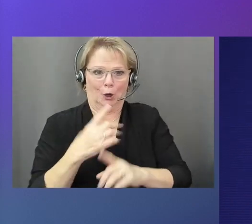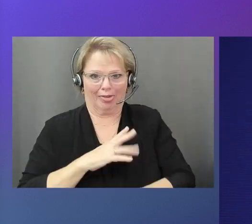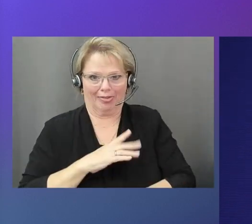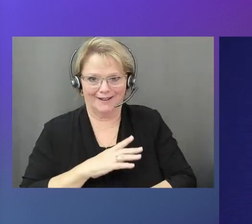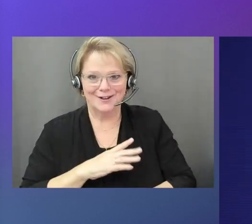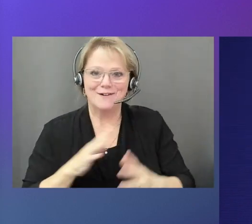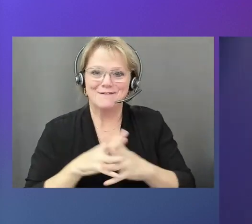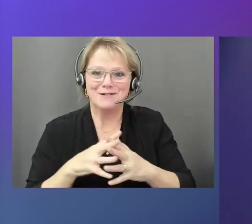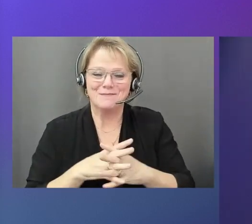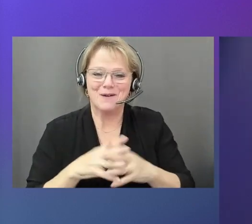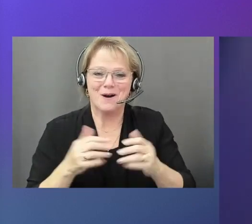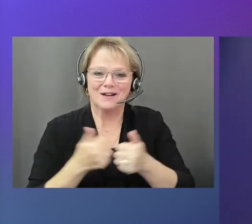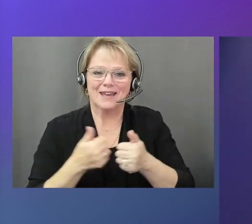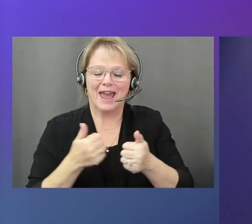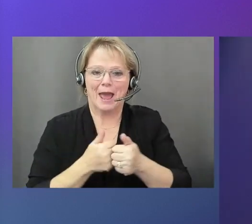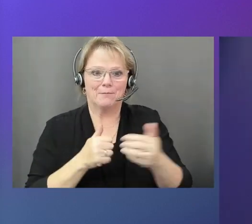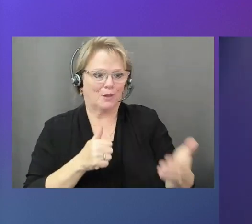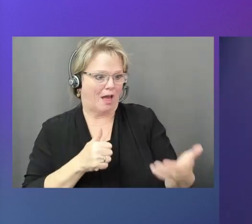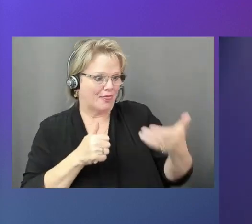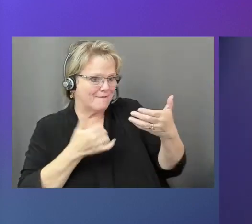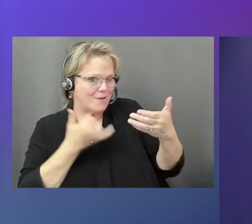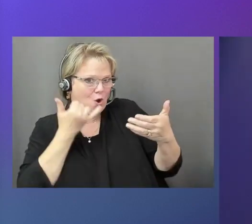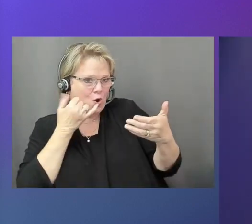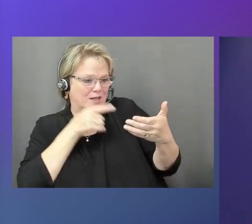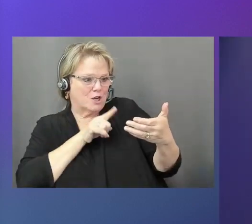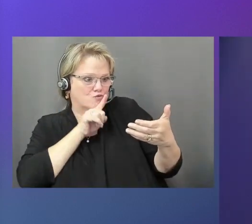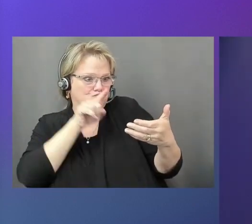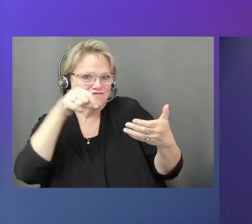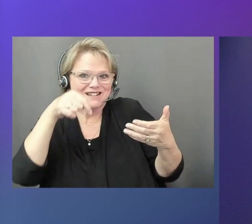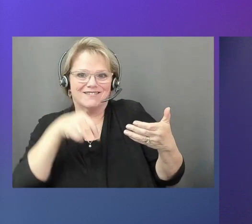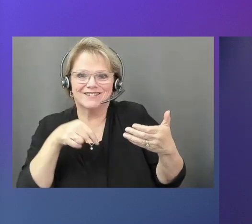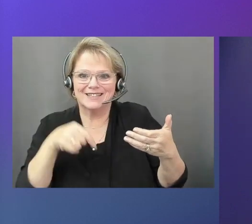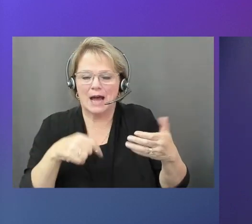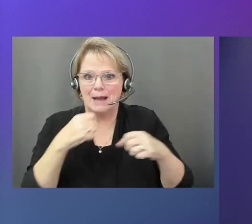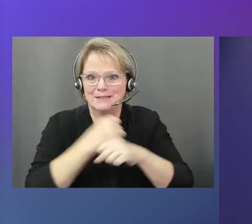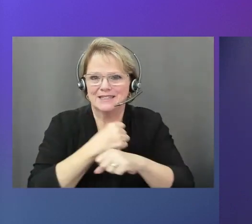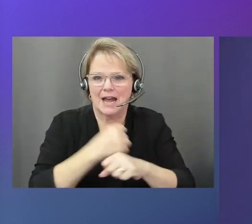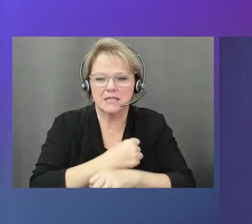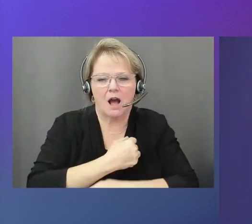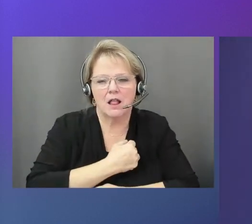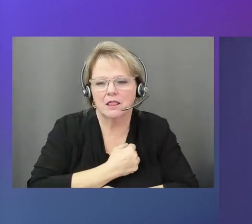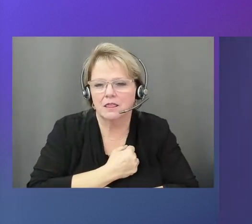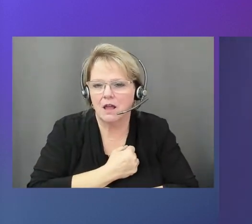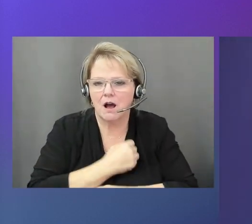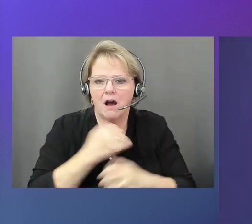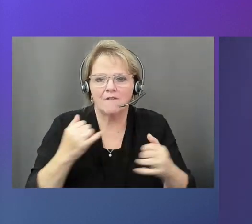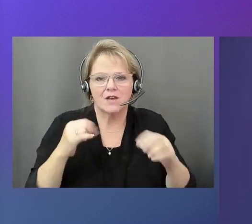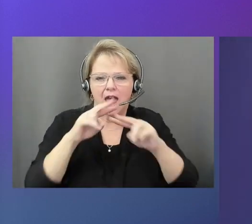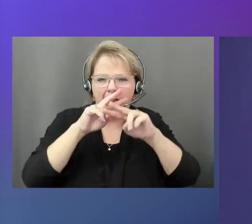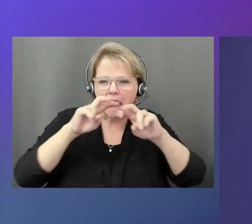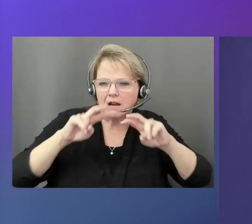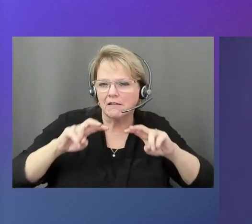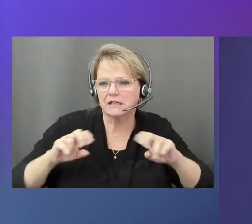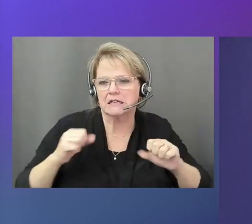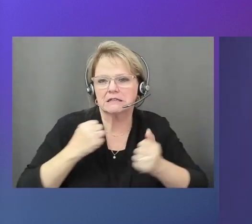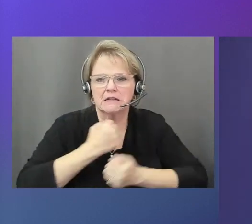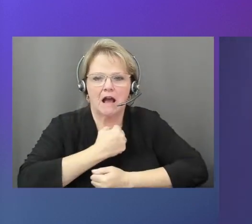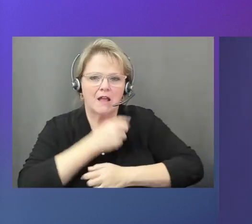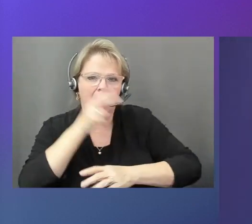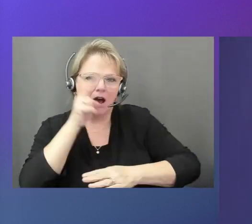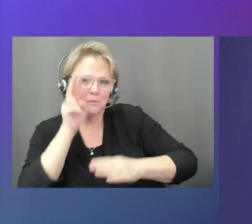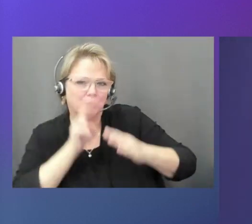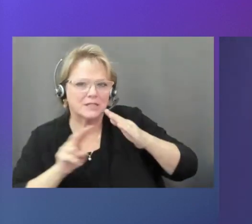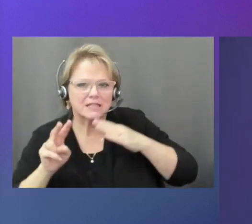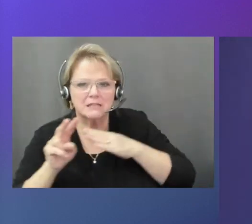getting real-time stats. I'm a stats junkie. I live in analytics. I love looking at predictability, like, hey,